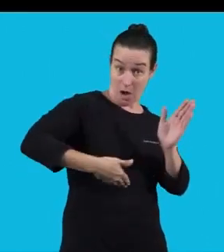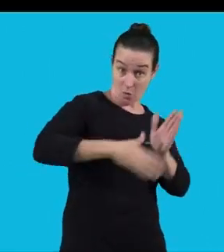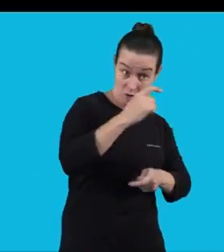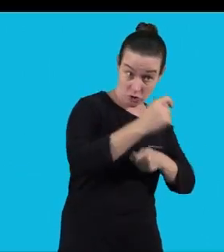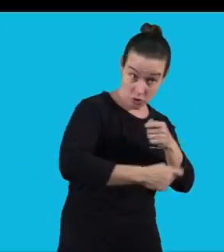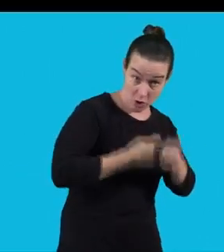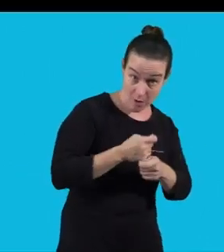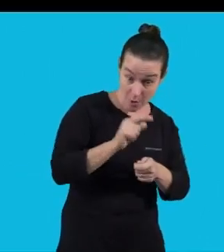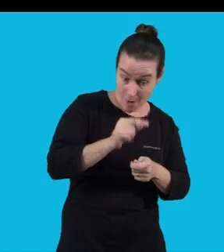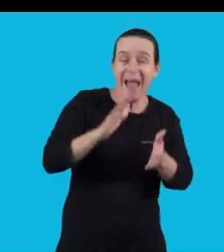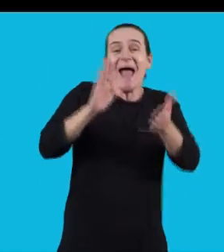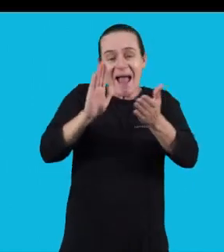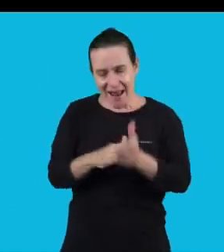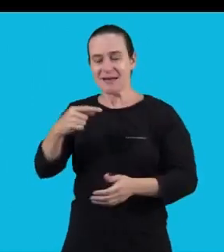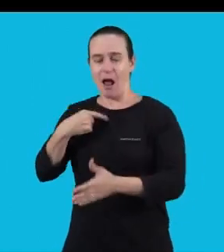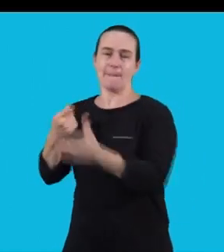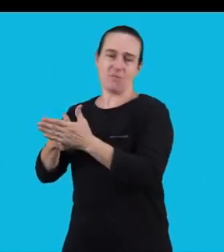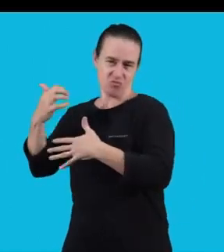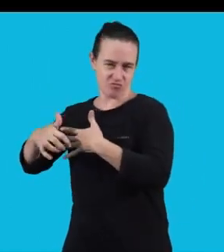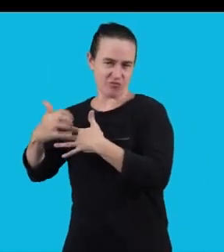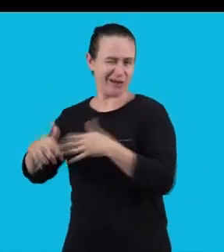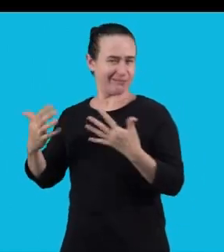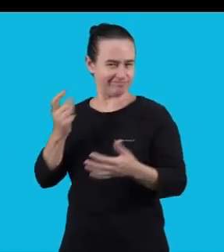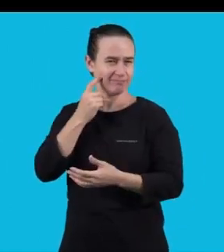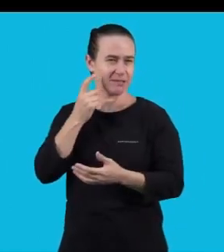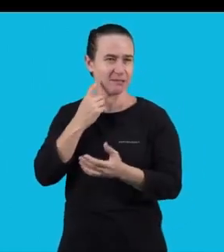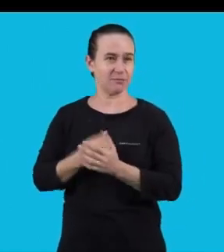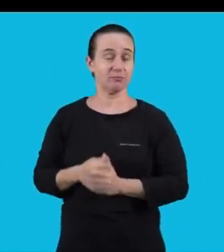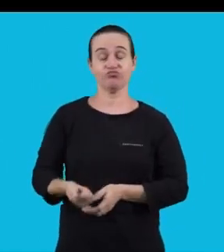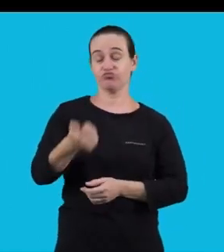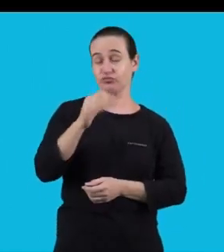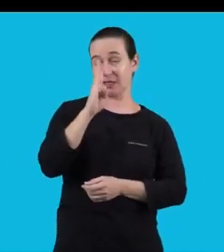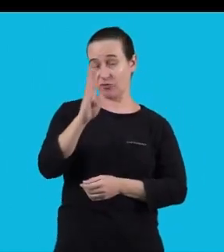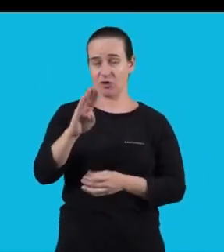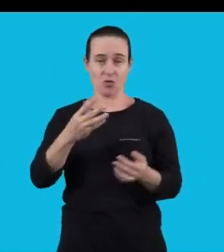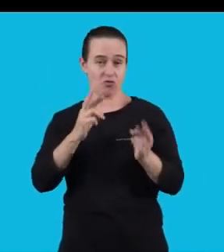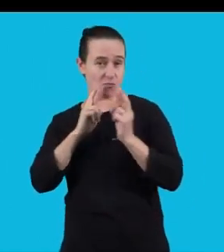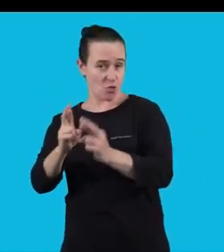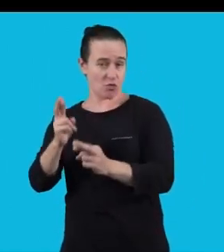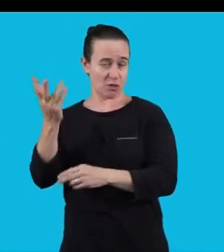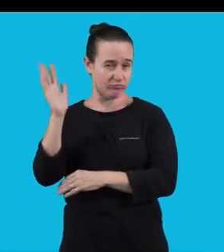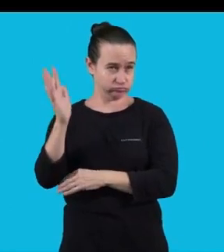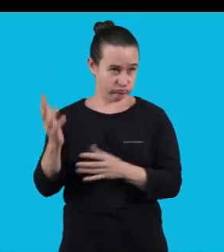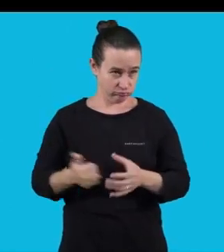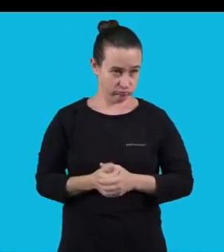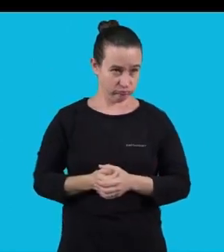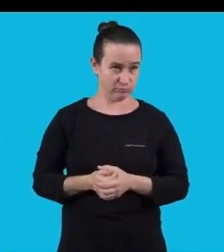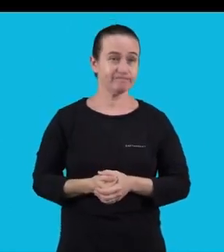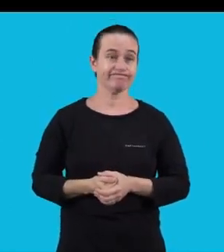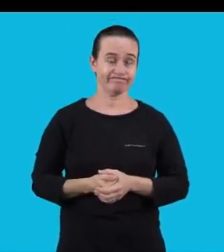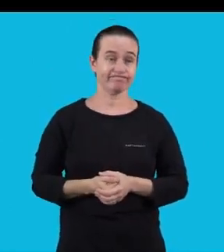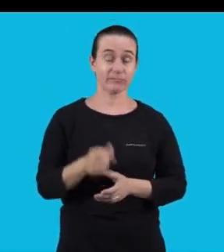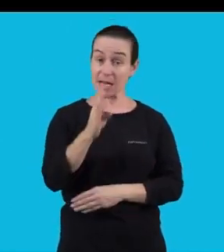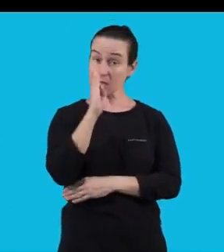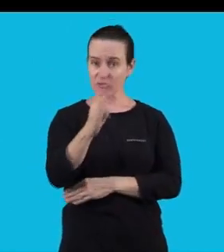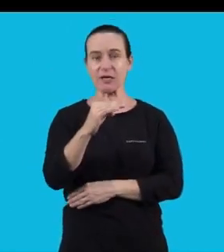I bought bread. Very simple. Now we're getting to direct or reported speech. Of course, direct speech is